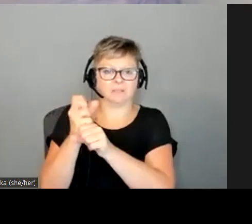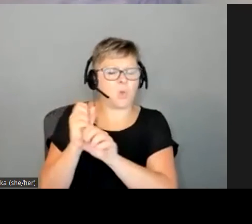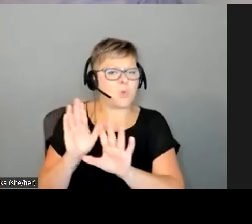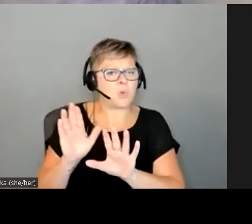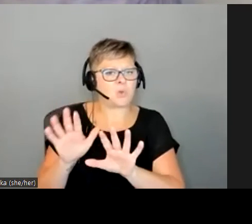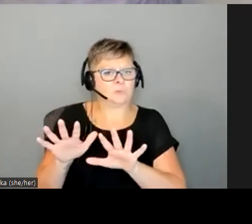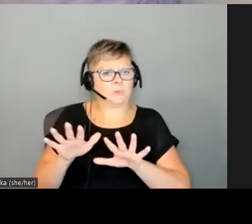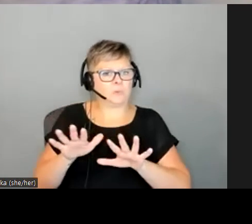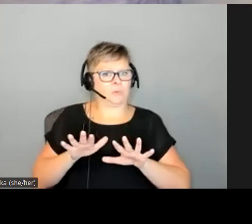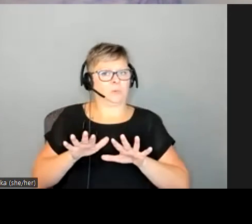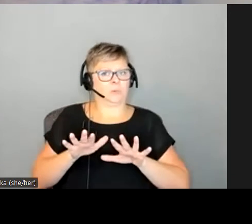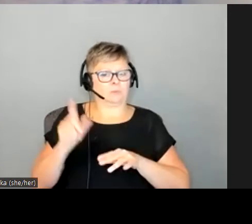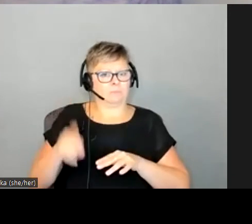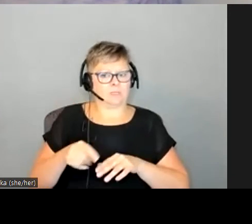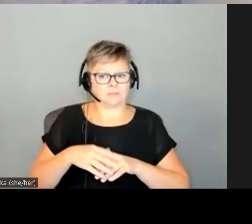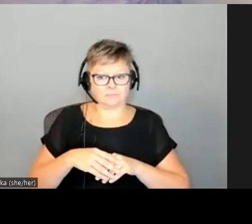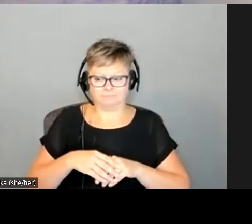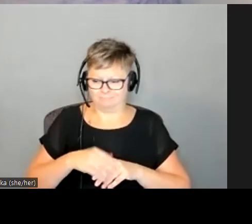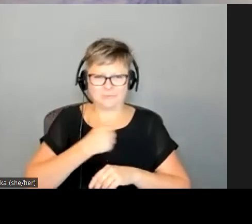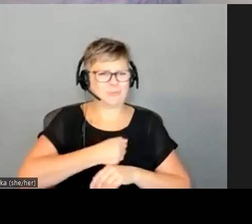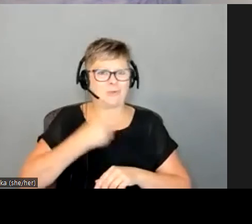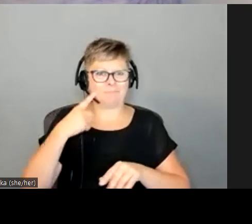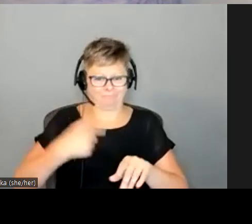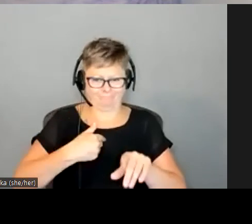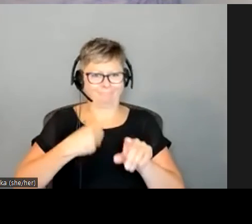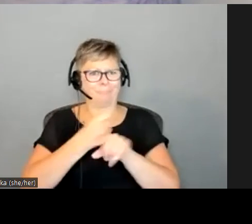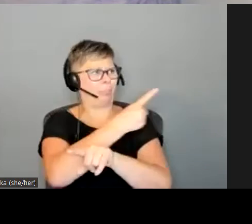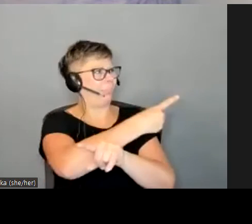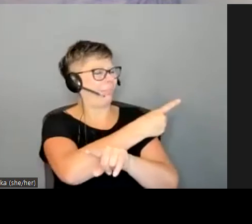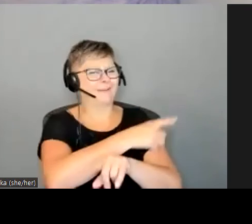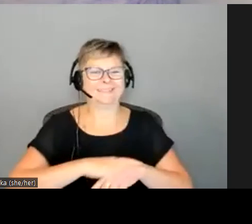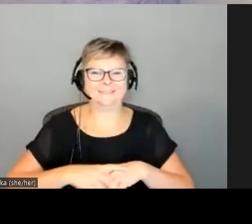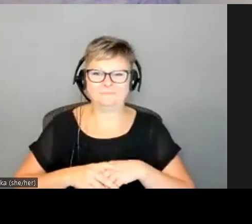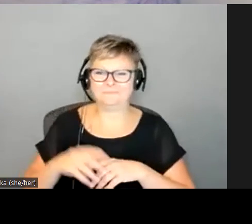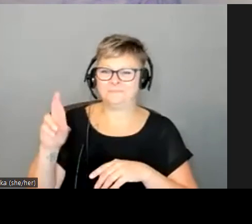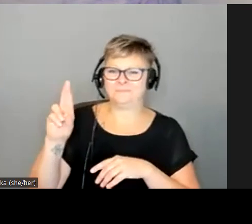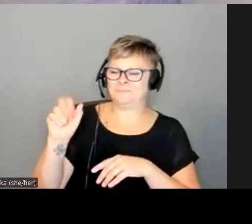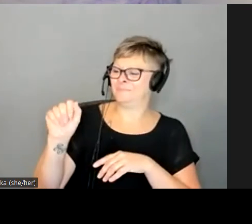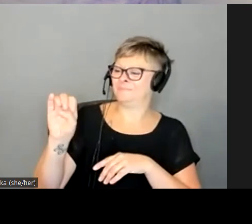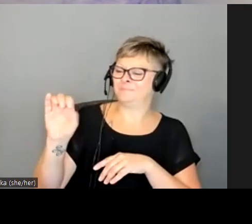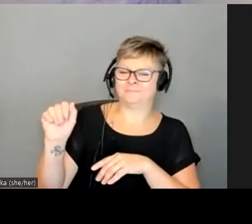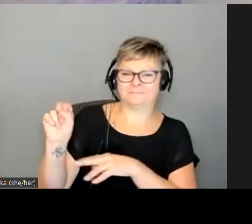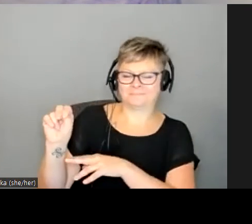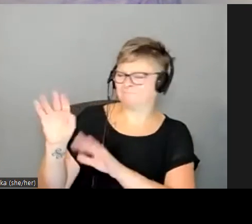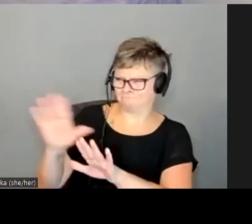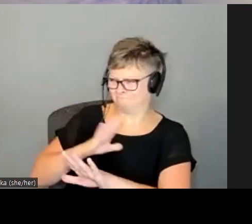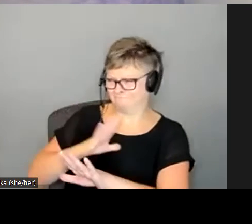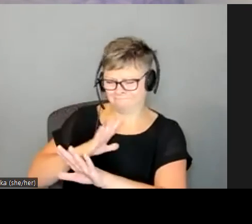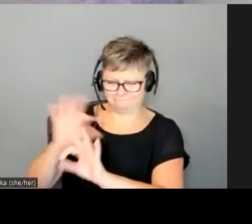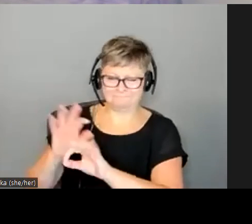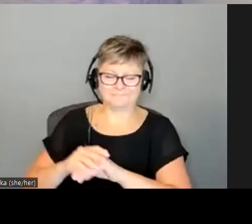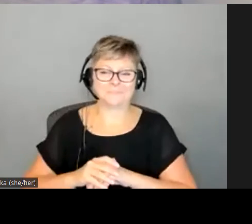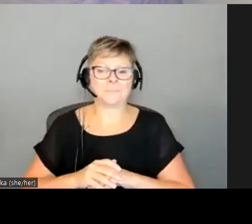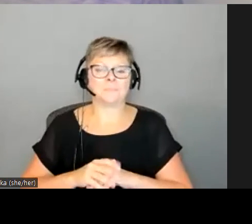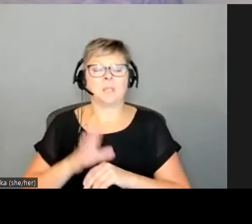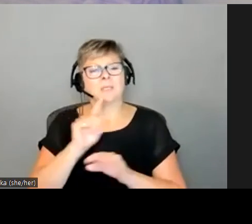I kind of got on bunny trails there. That's okay. And I think that's important in terms of, educating people